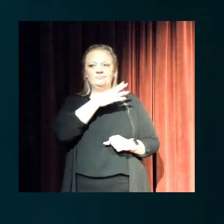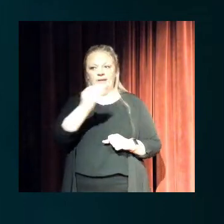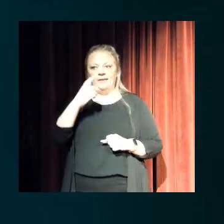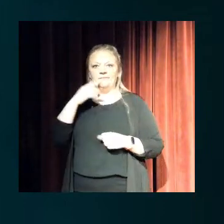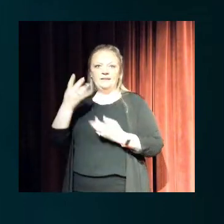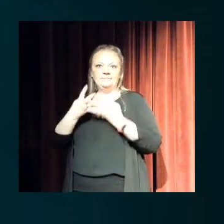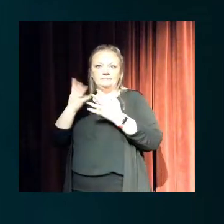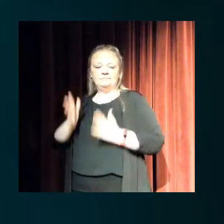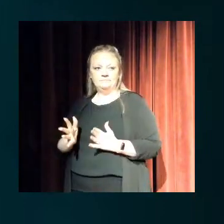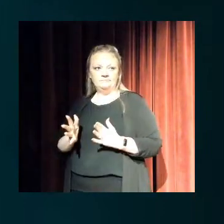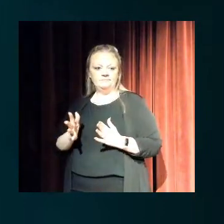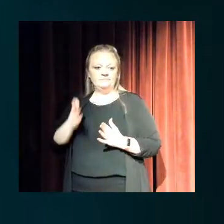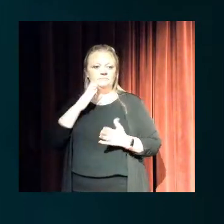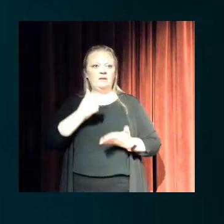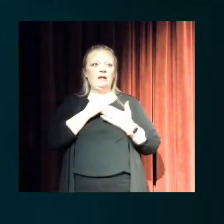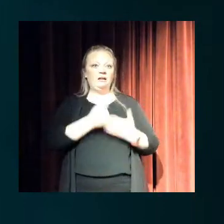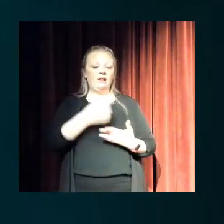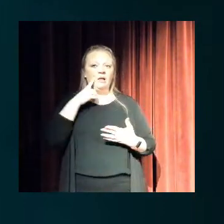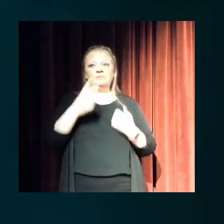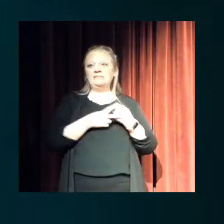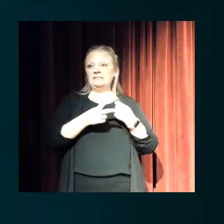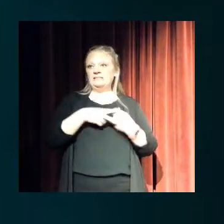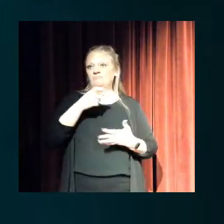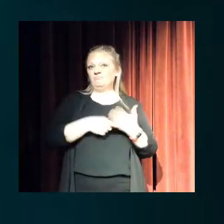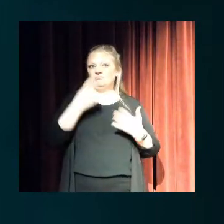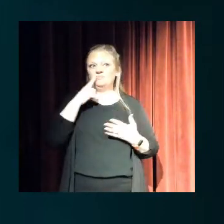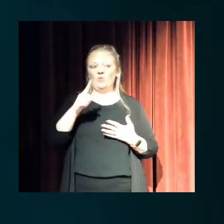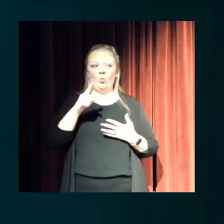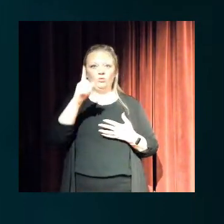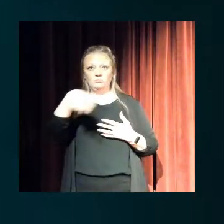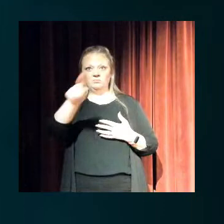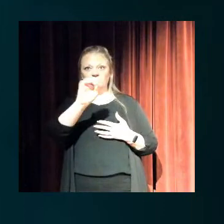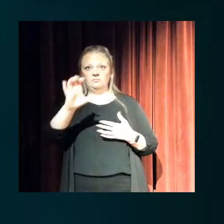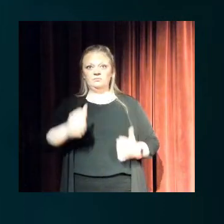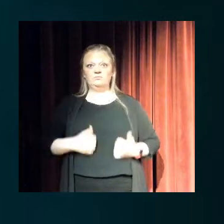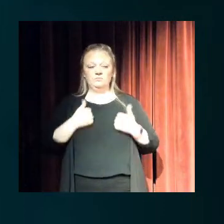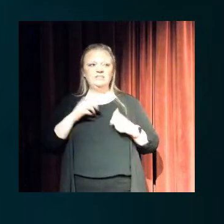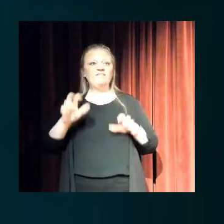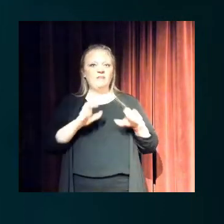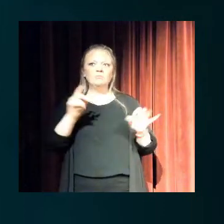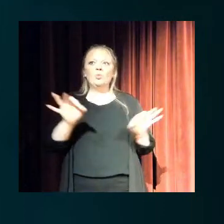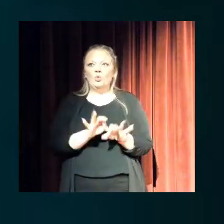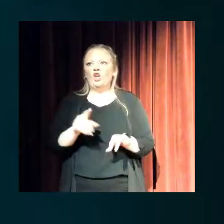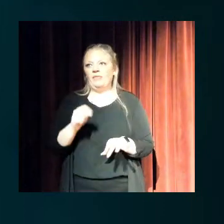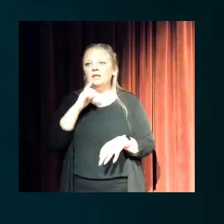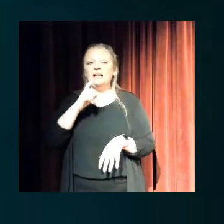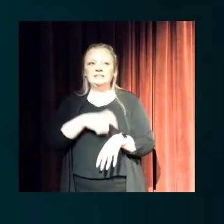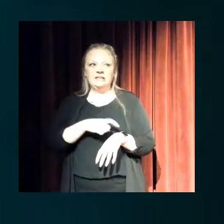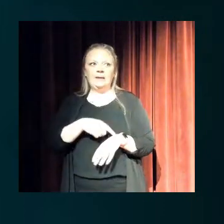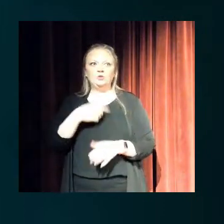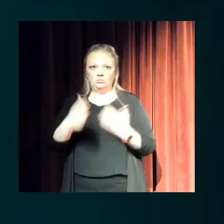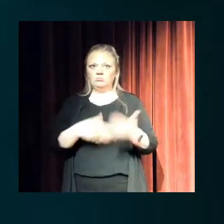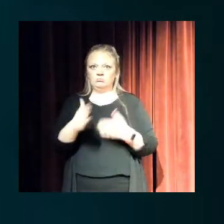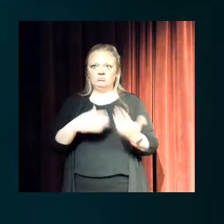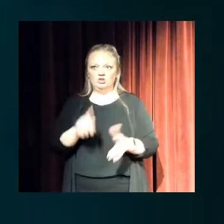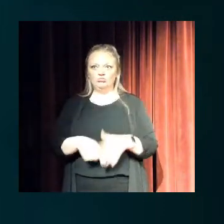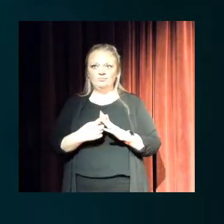cost savings for Erie County taxpayers. It's an investment worth making. It is time that we get the ball